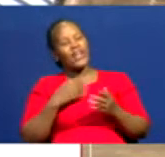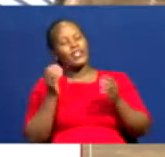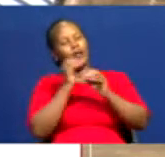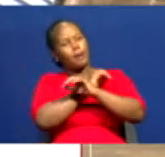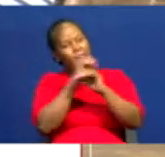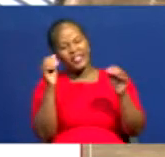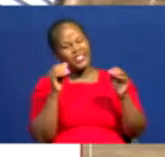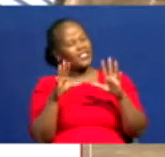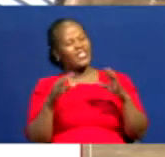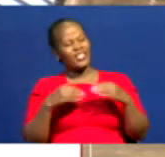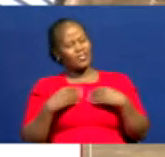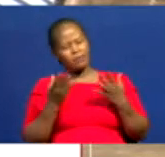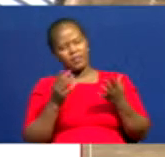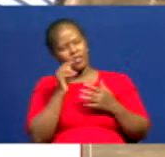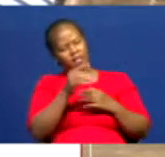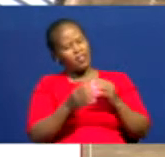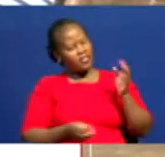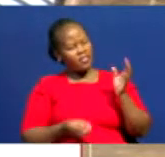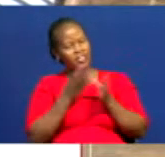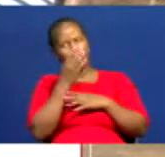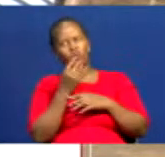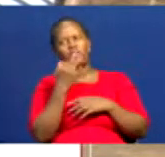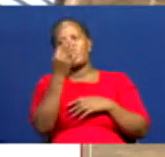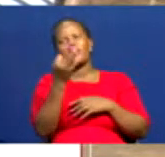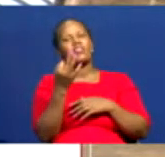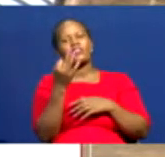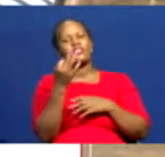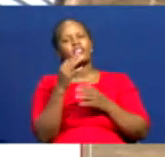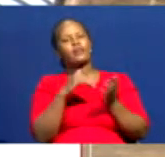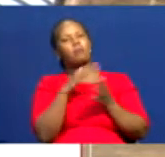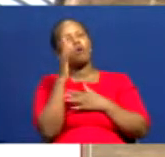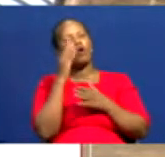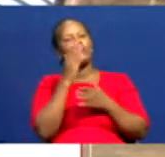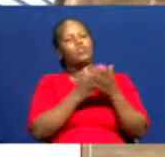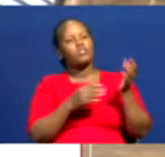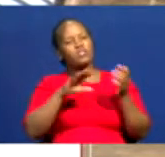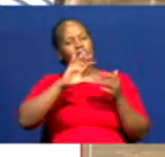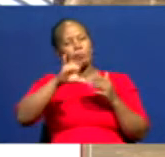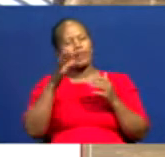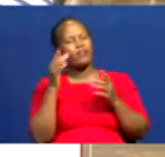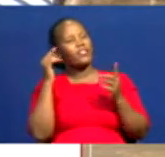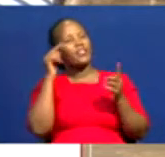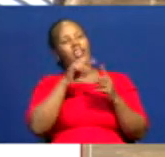it, this creation of 3 extra sub-counties, what will it mean for Turkana County?